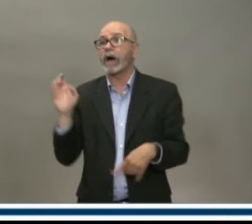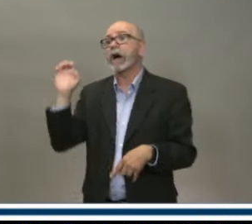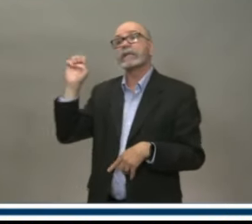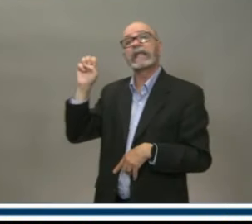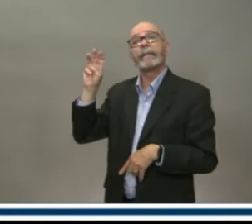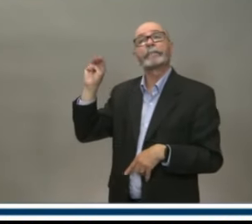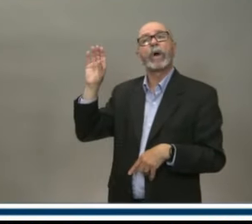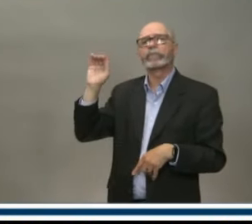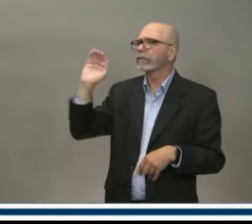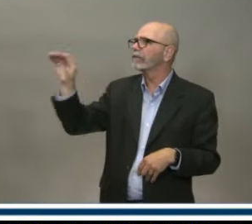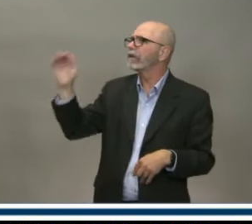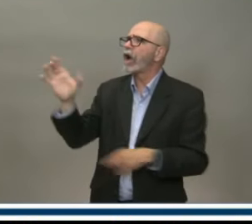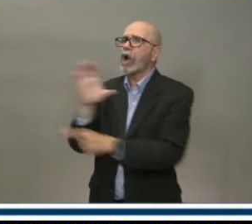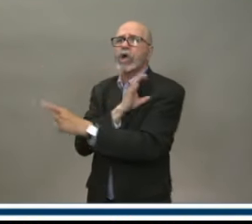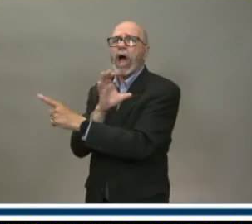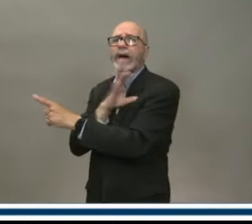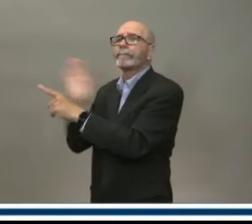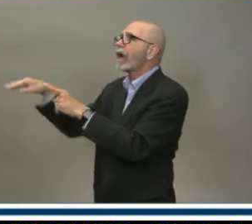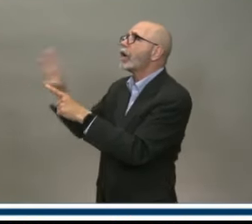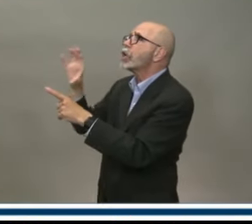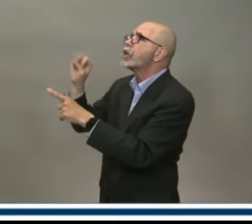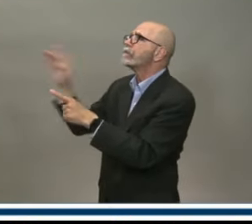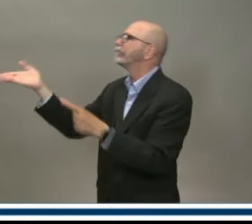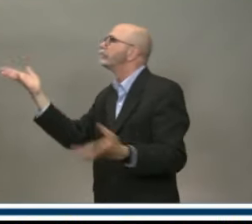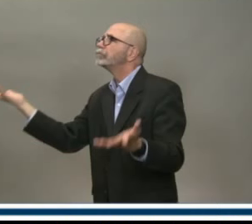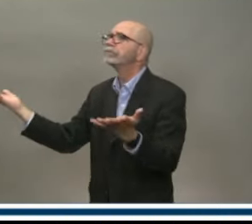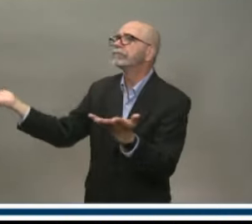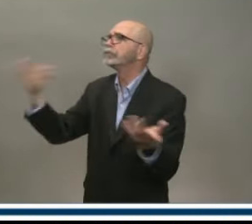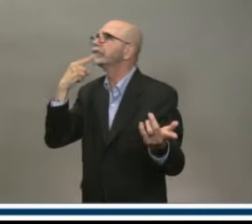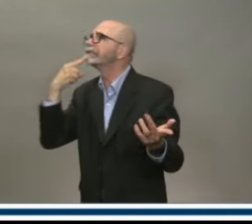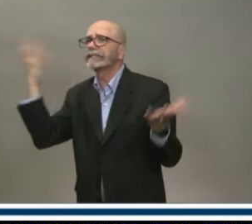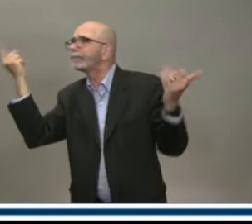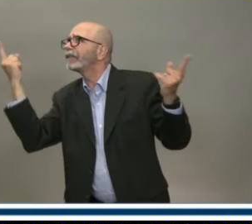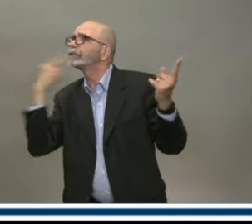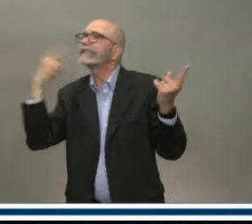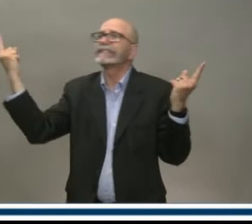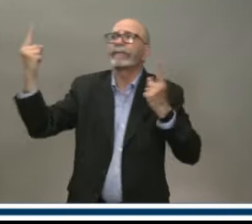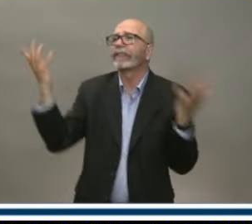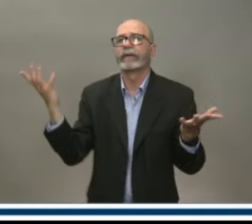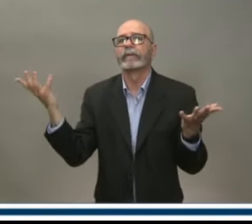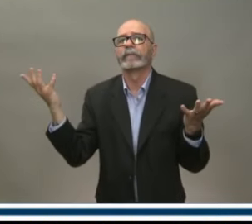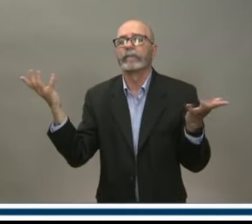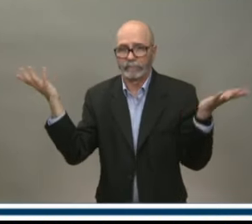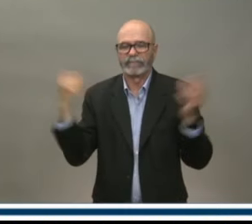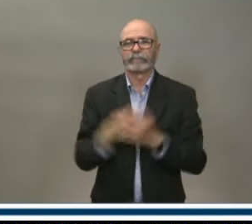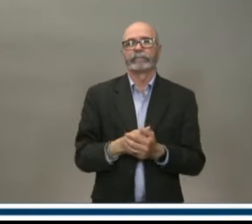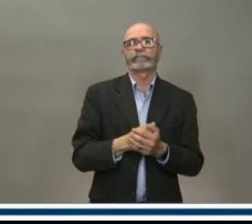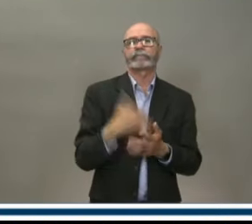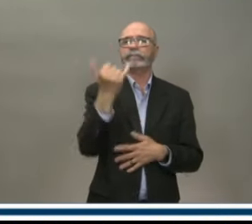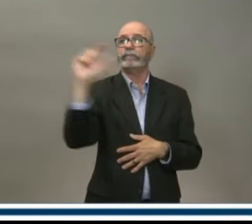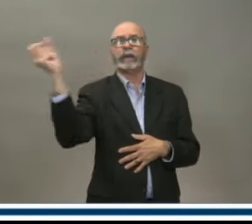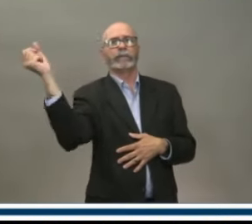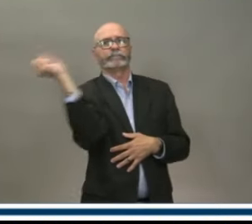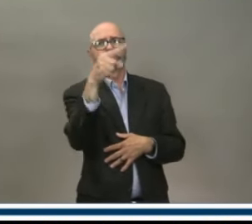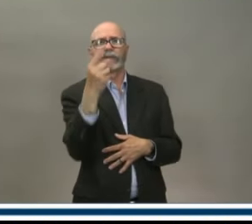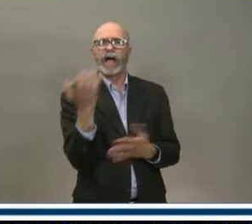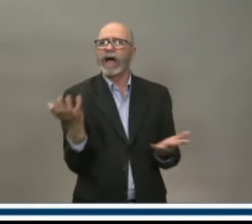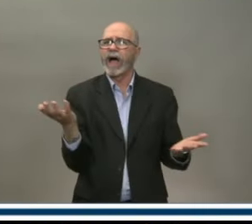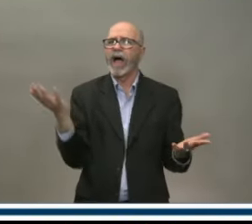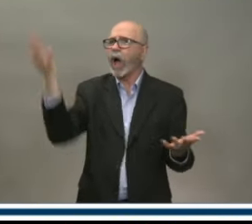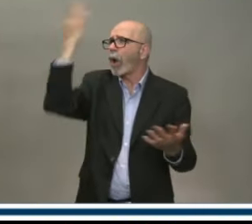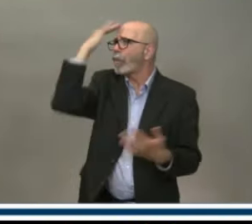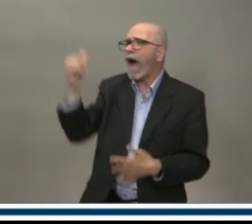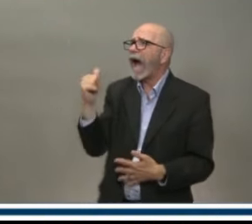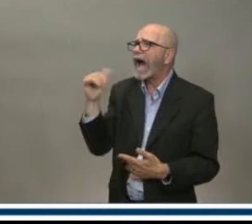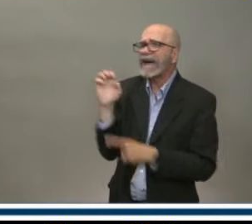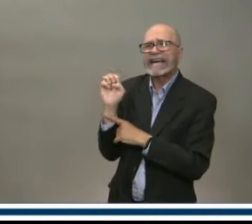with your follow-up. Yeah, I think I'll stick with that. Why did you have EMO staff in anyway? It appears